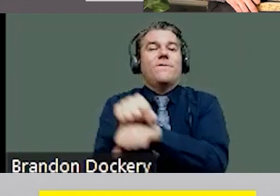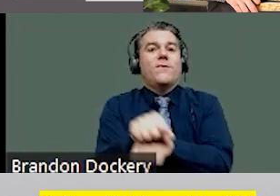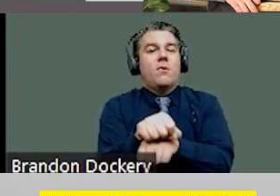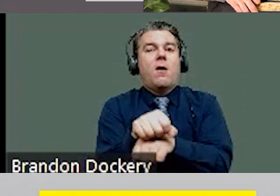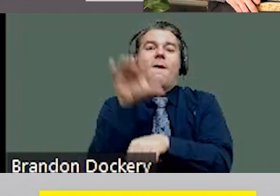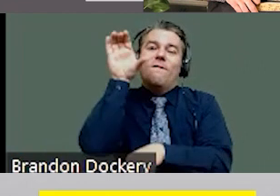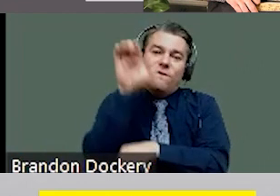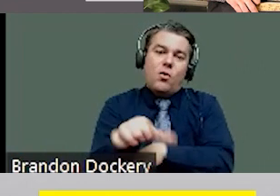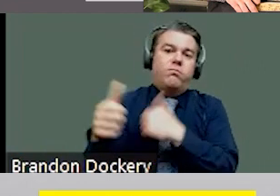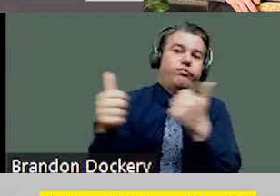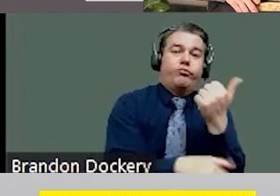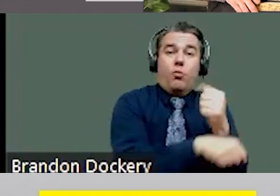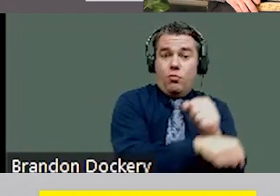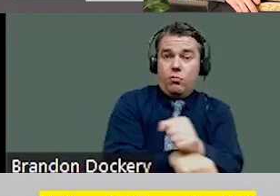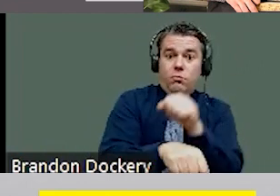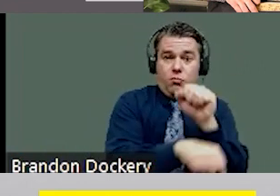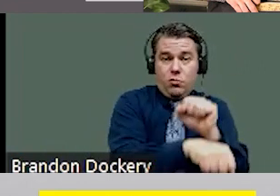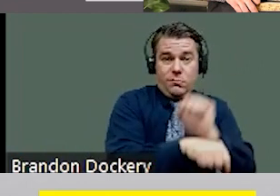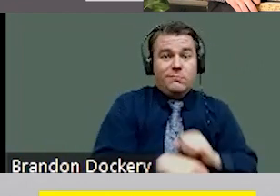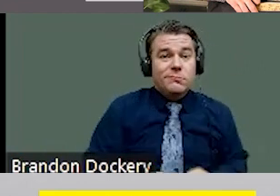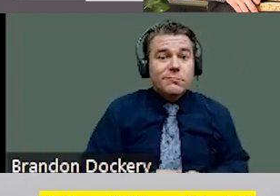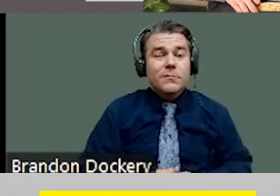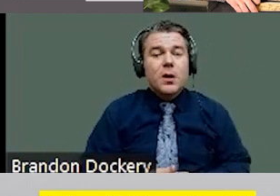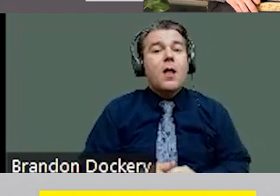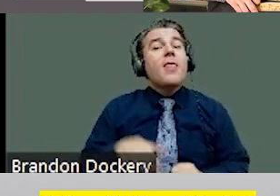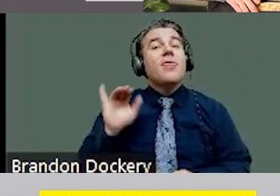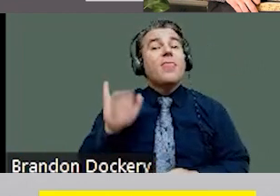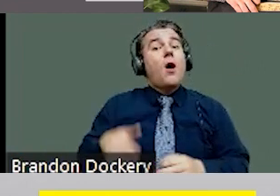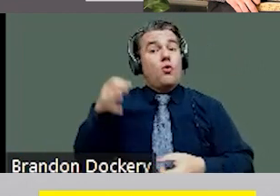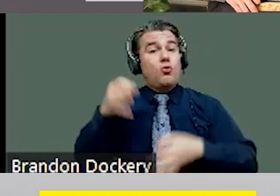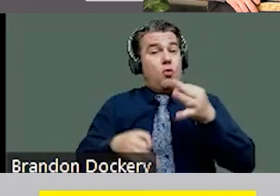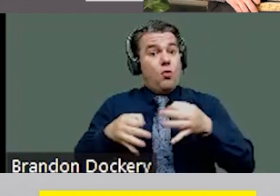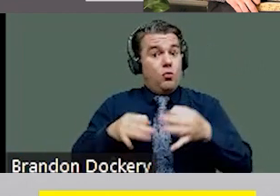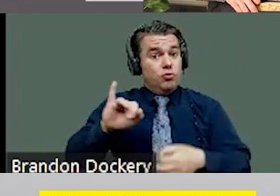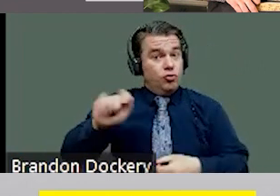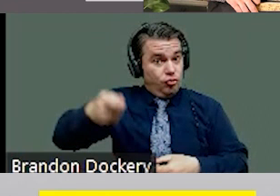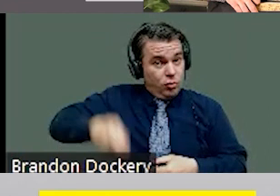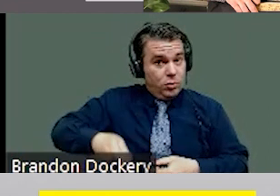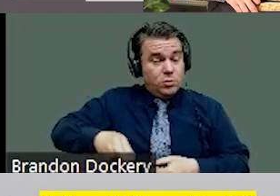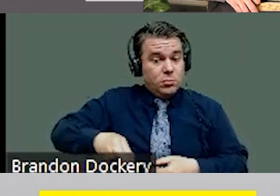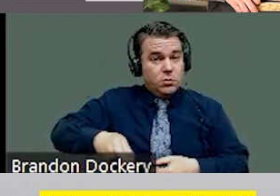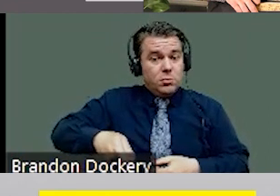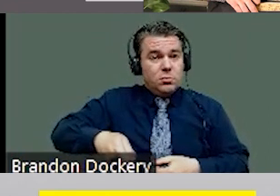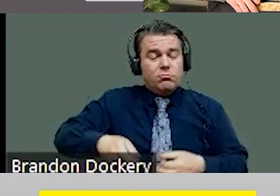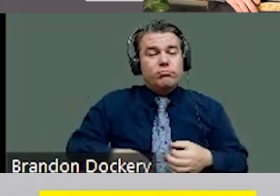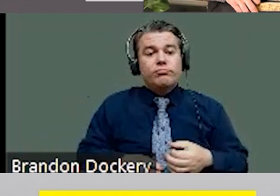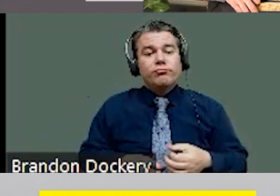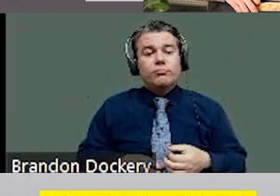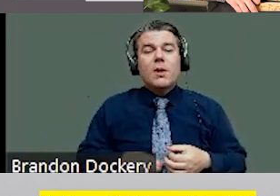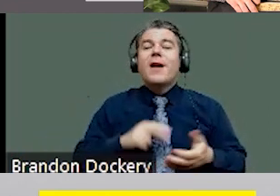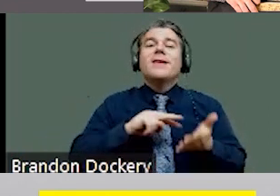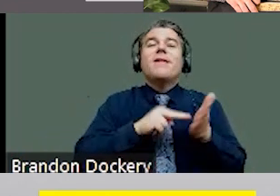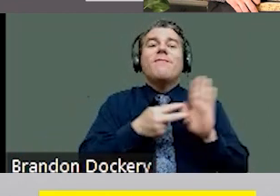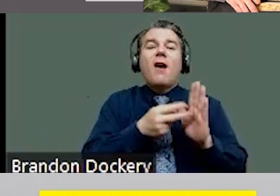and indentured servitude. The appellate court judge defined the